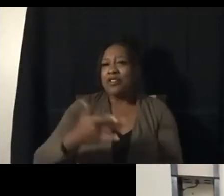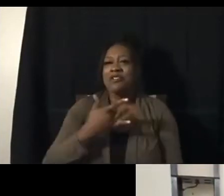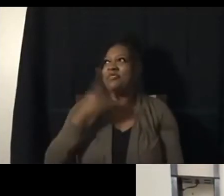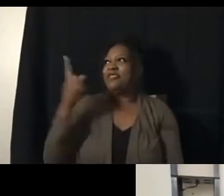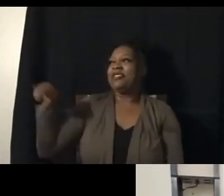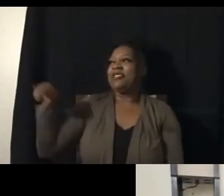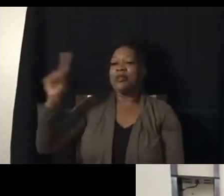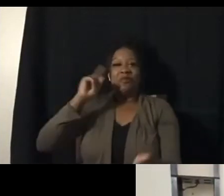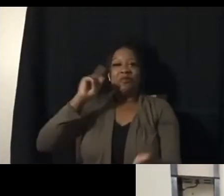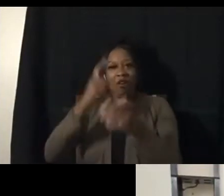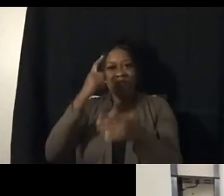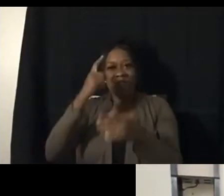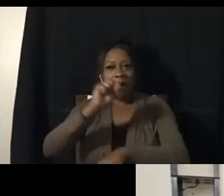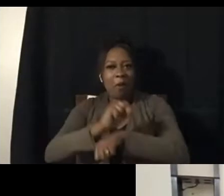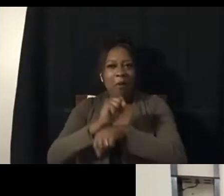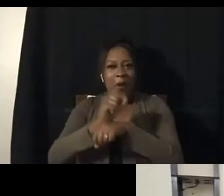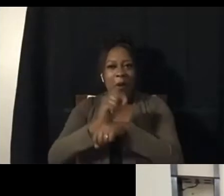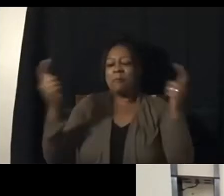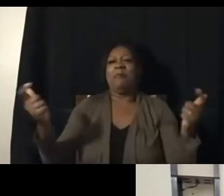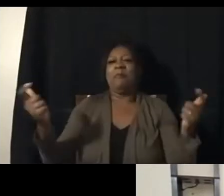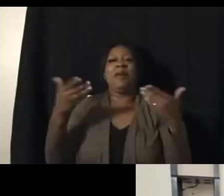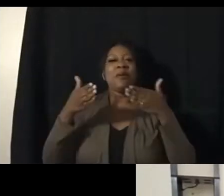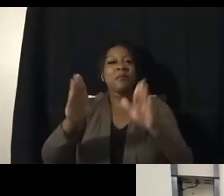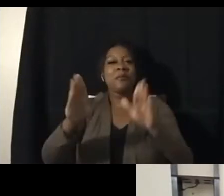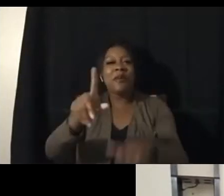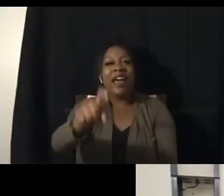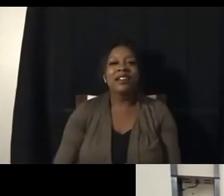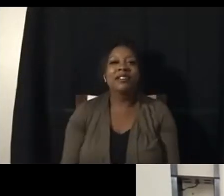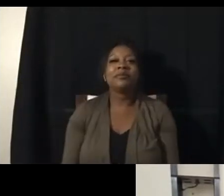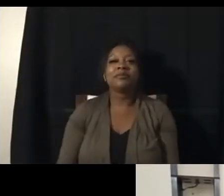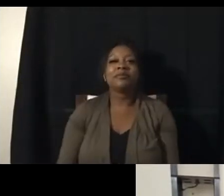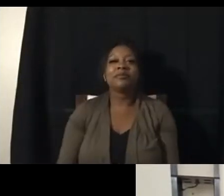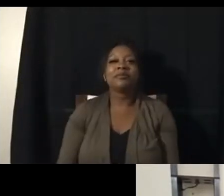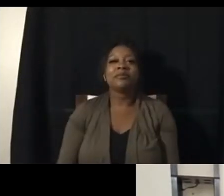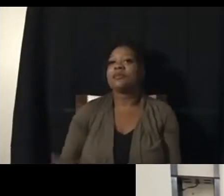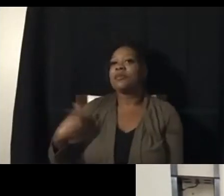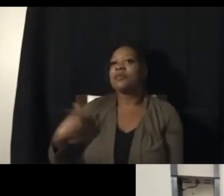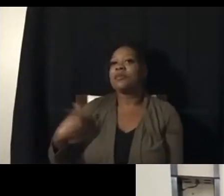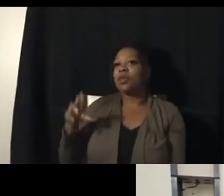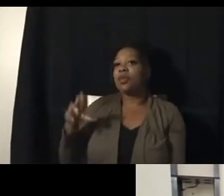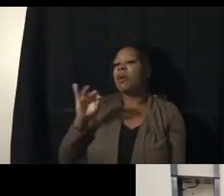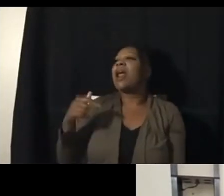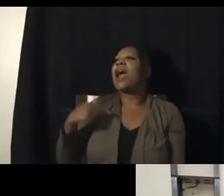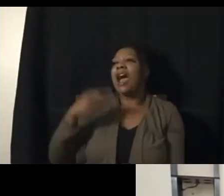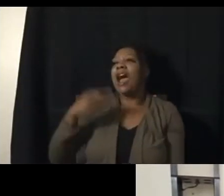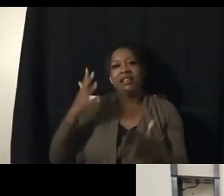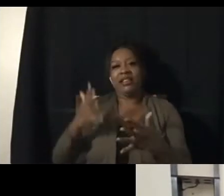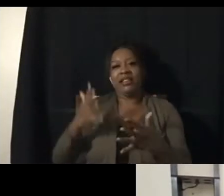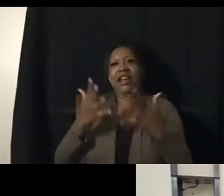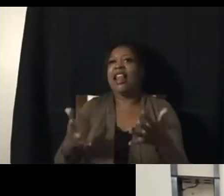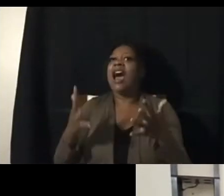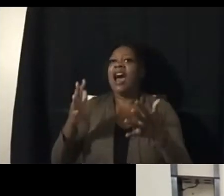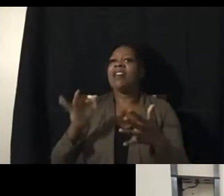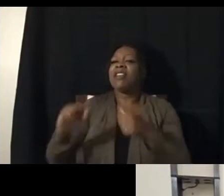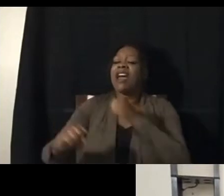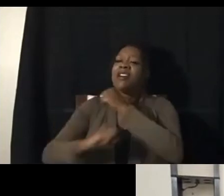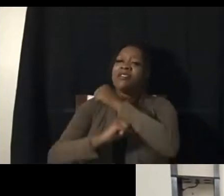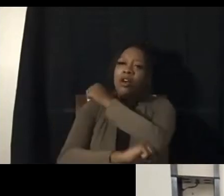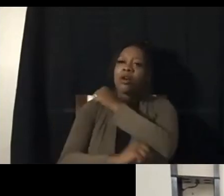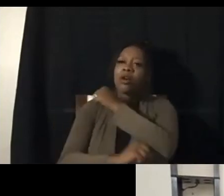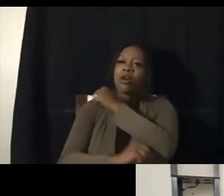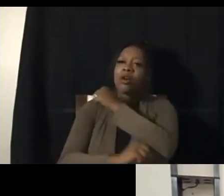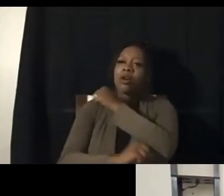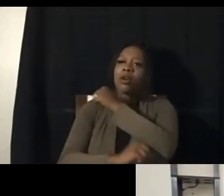such a big way? I think a lot of the foundation of what we've been working on with the